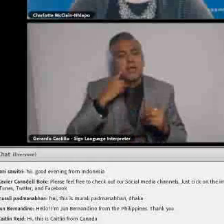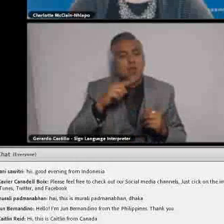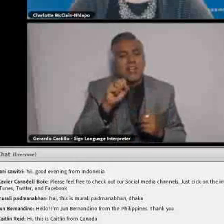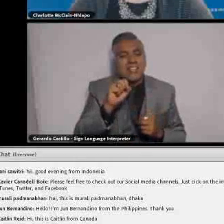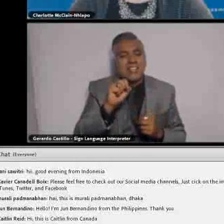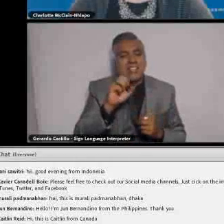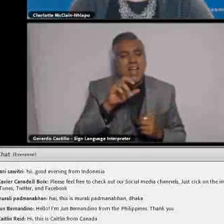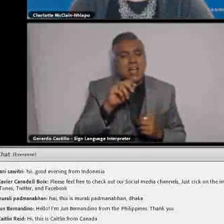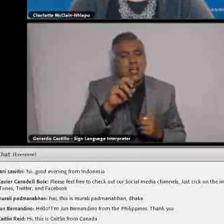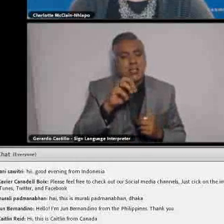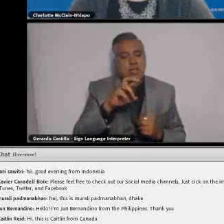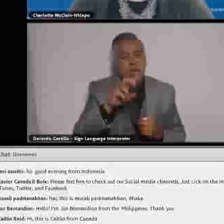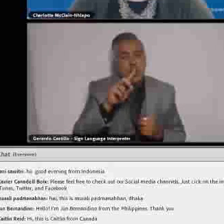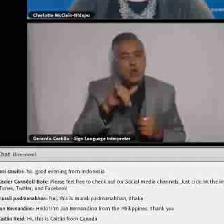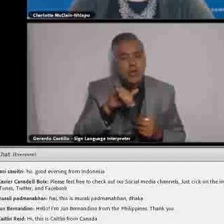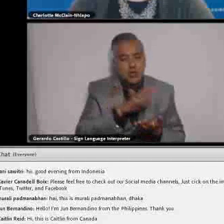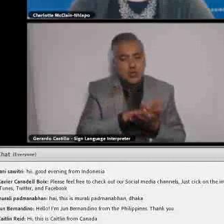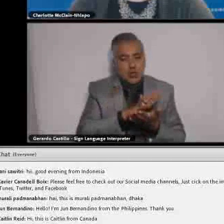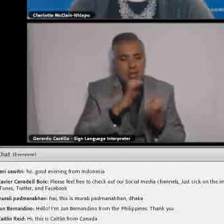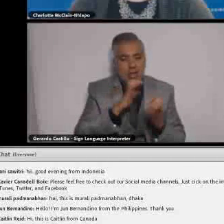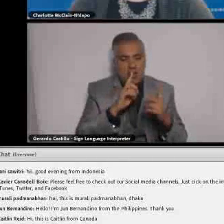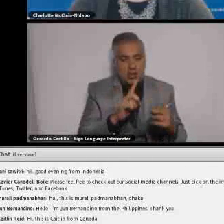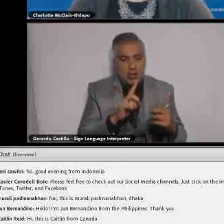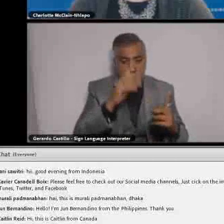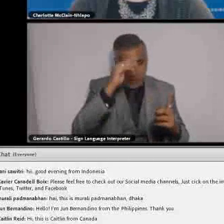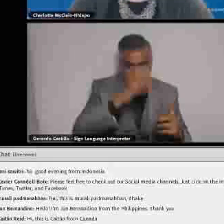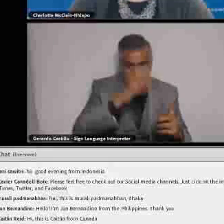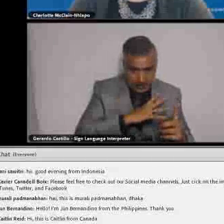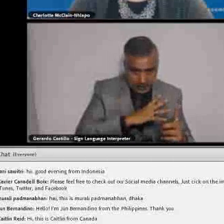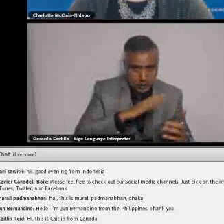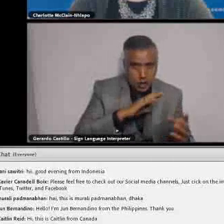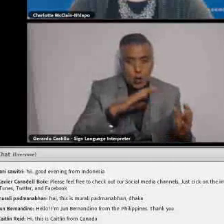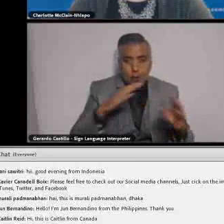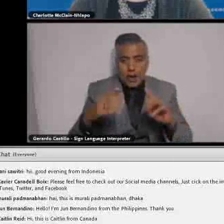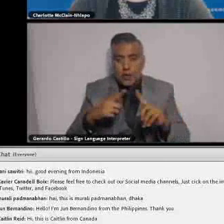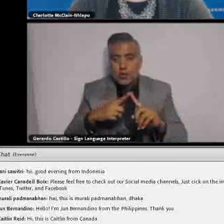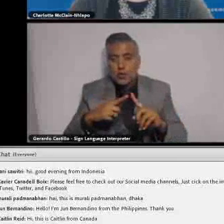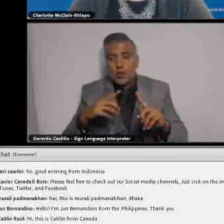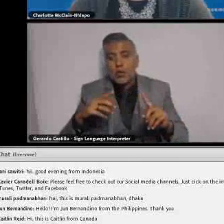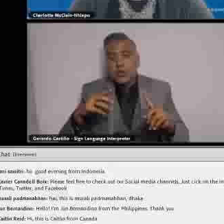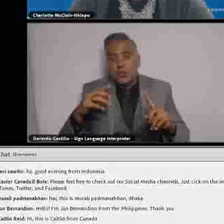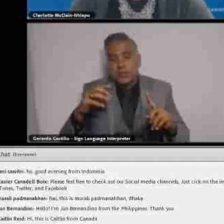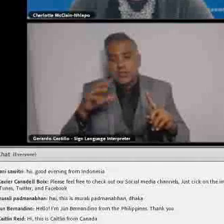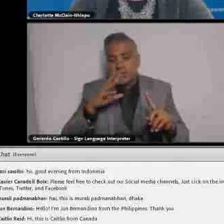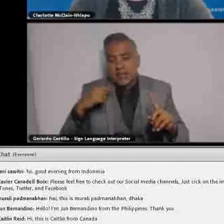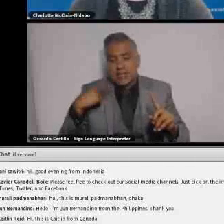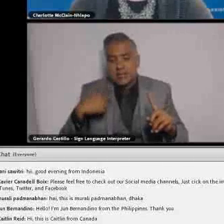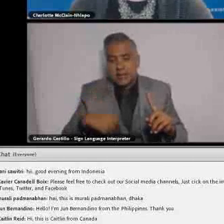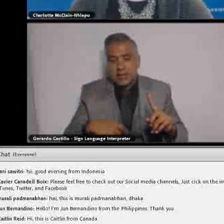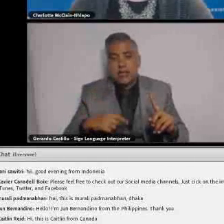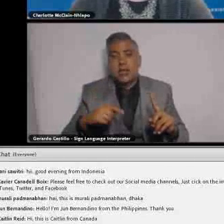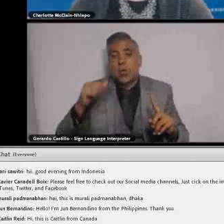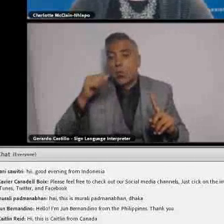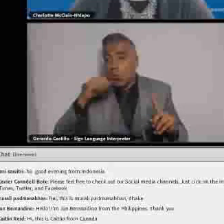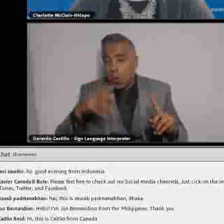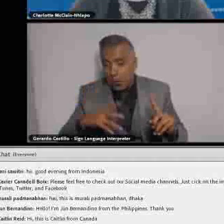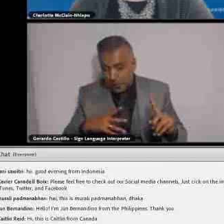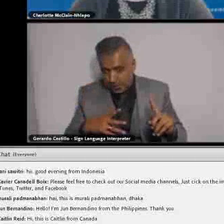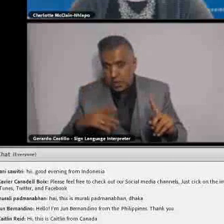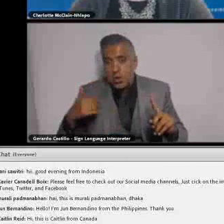school education, and if you compare that to a Spanish-speaking man in Bolivia, if you're a Spanish-speaking woman, you